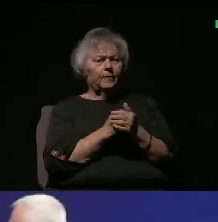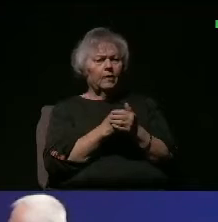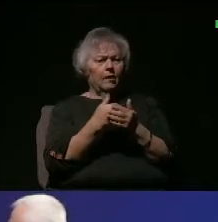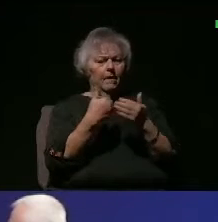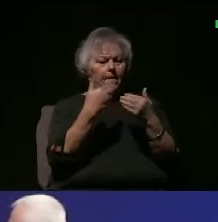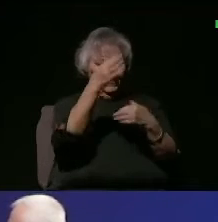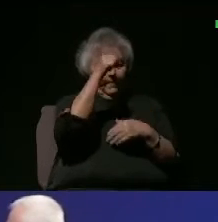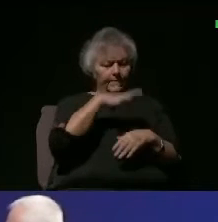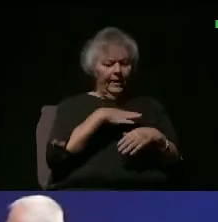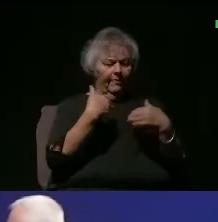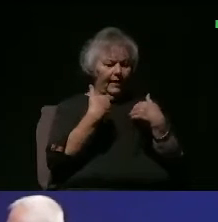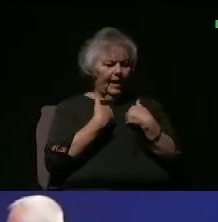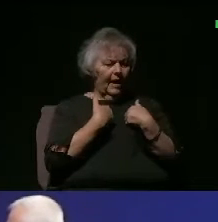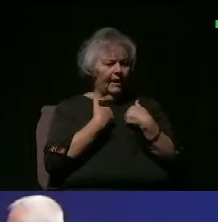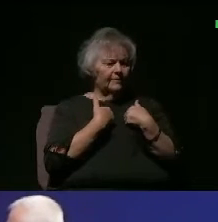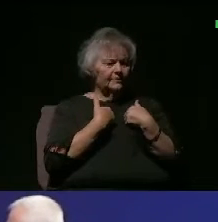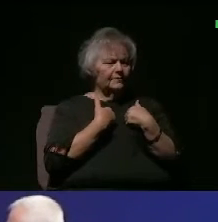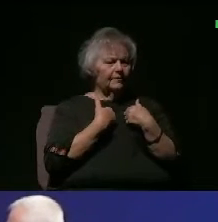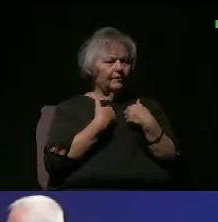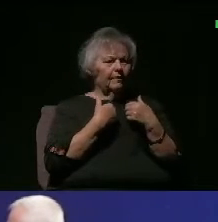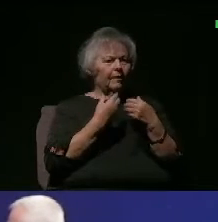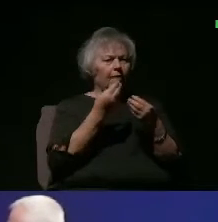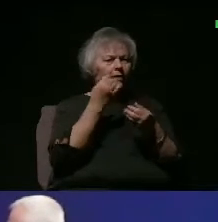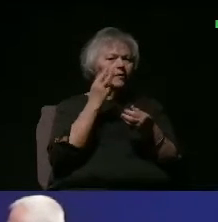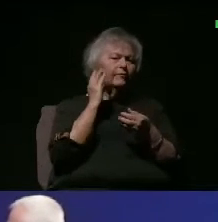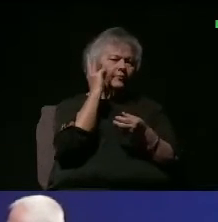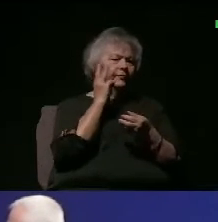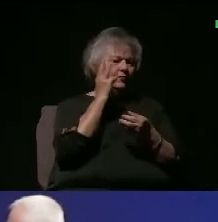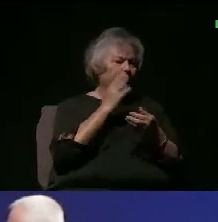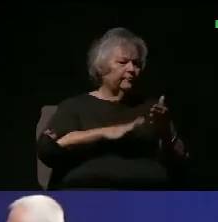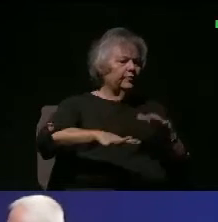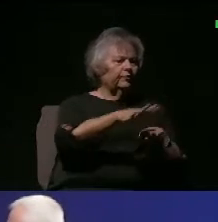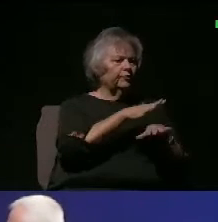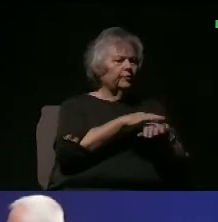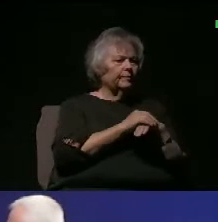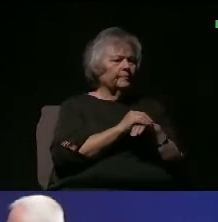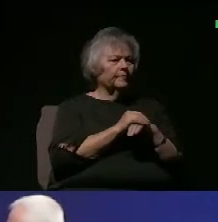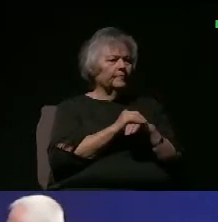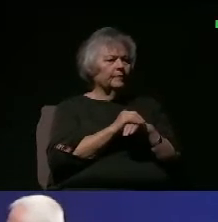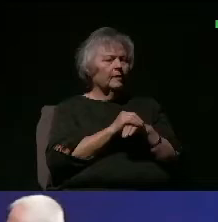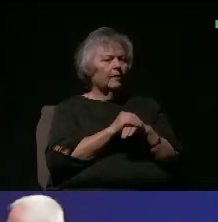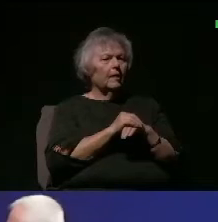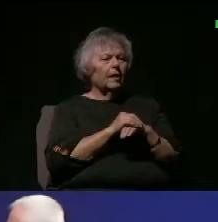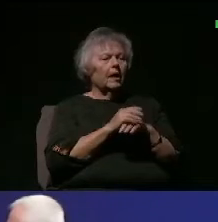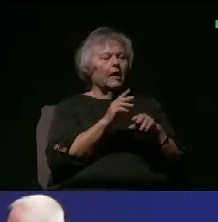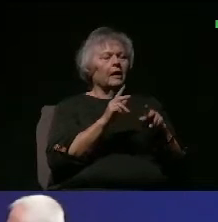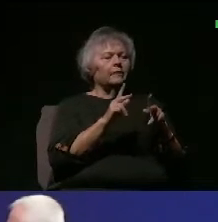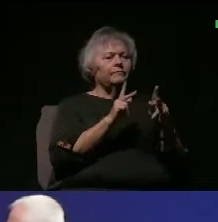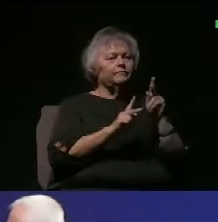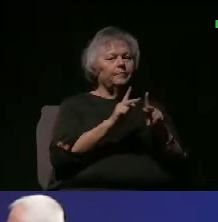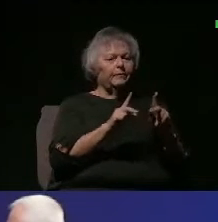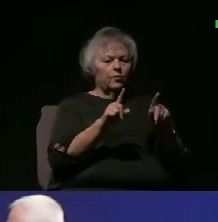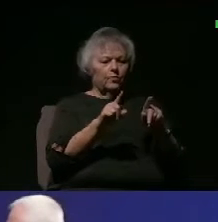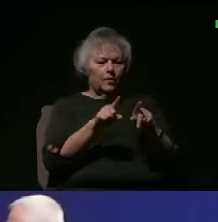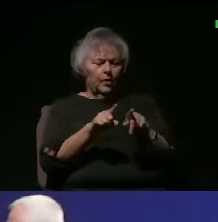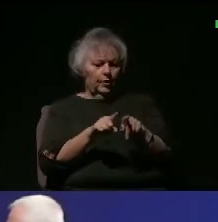says, when he had agreed with the laborers for a denarius for the day, he sent them into his vineyard. I think that's significant for this